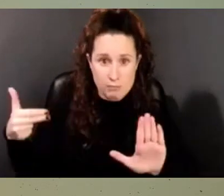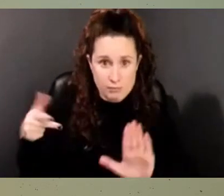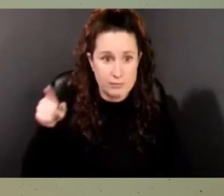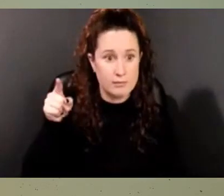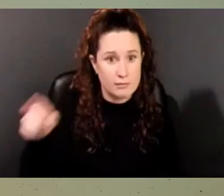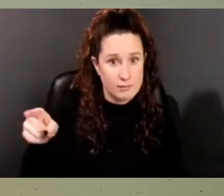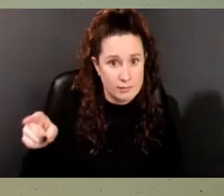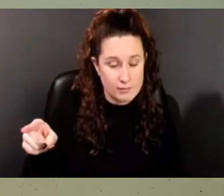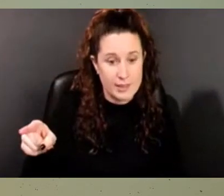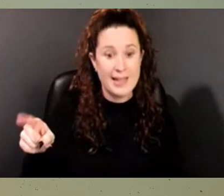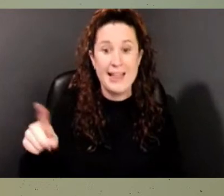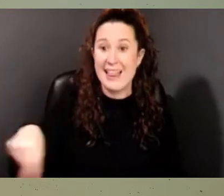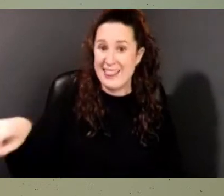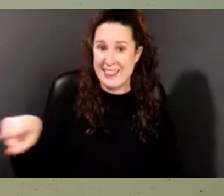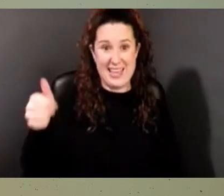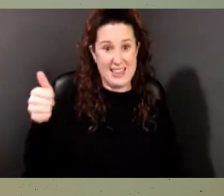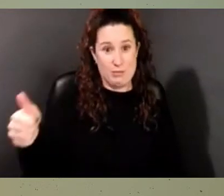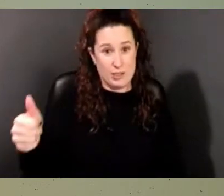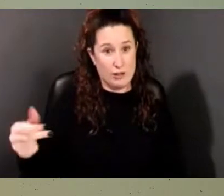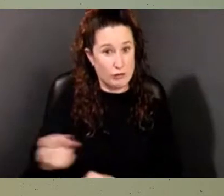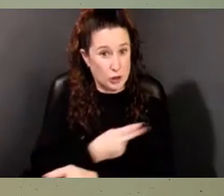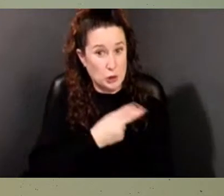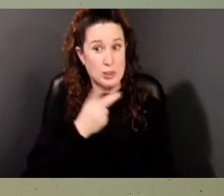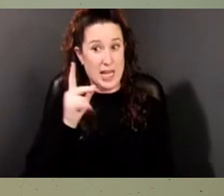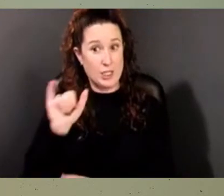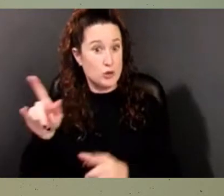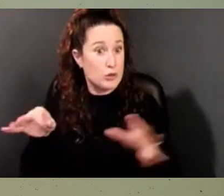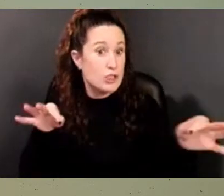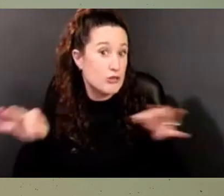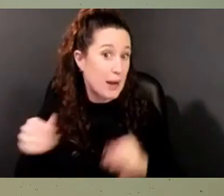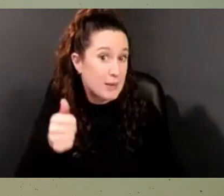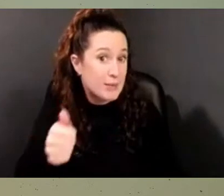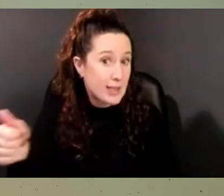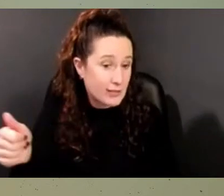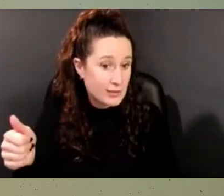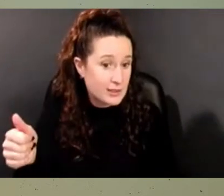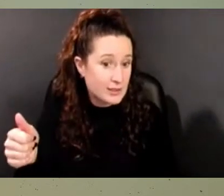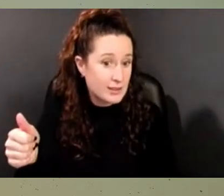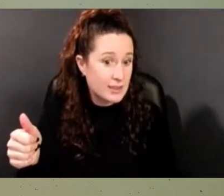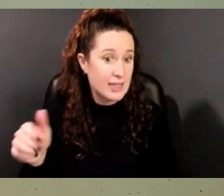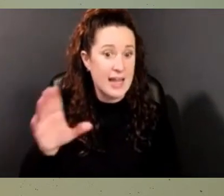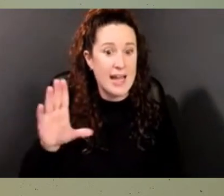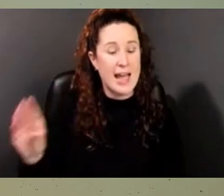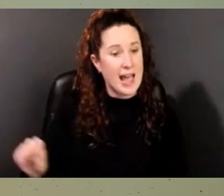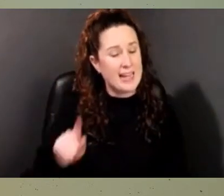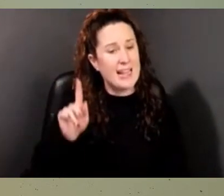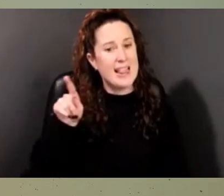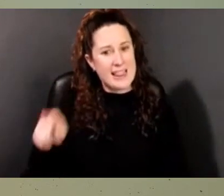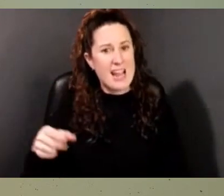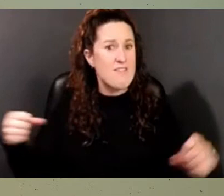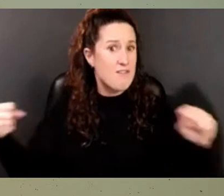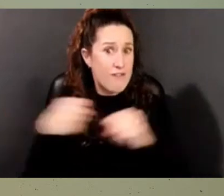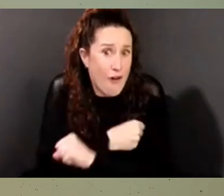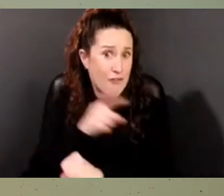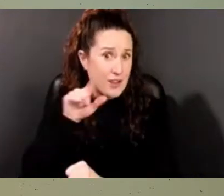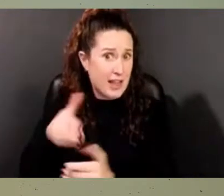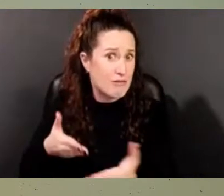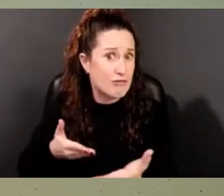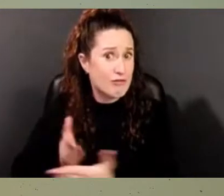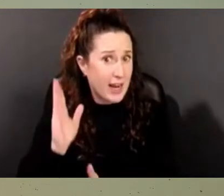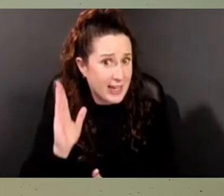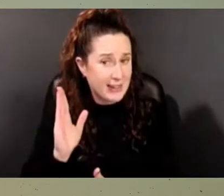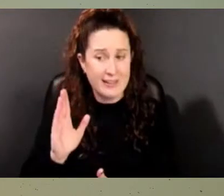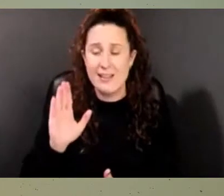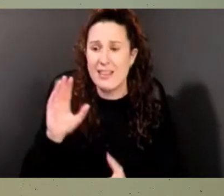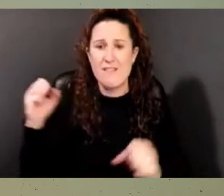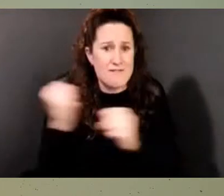being used to describe themselves, right? And the idea that they fought for this, right? This African American